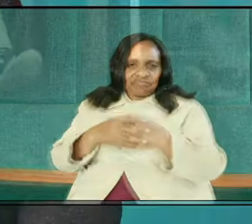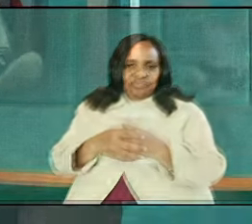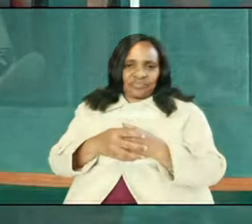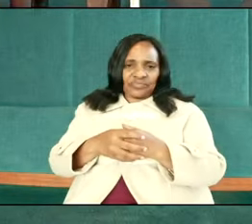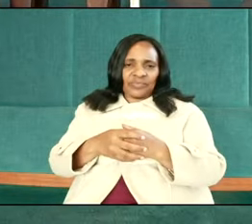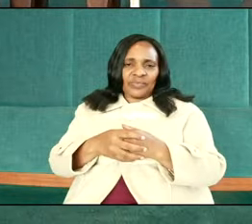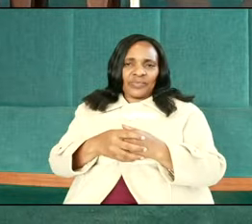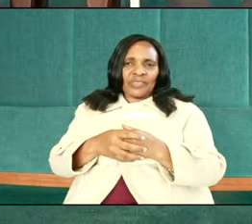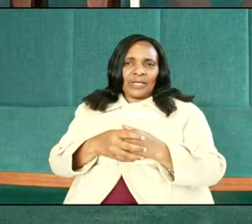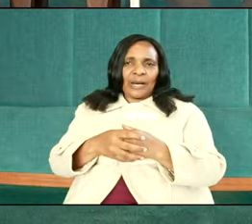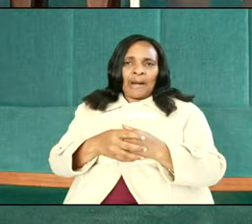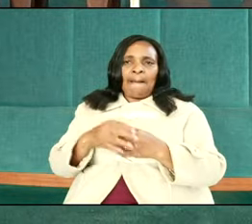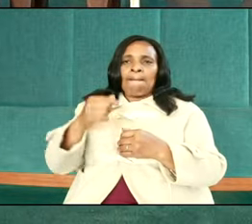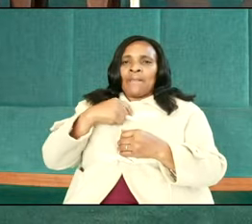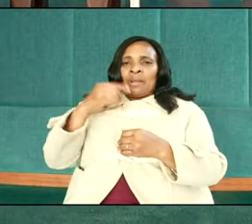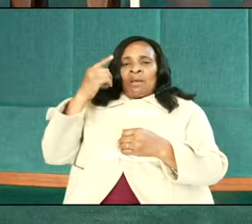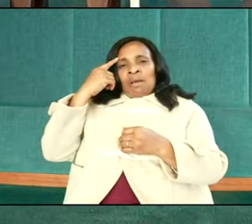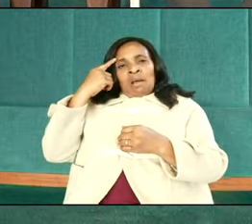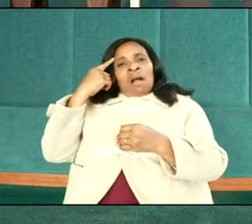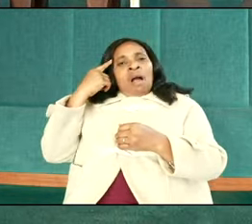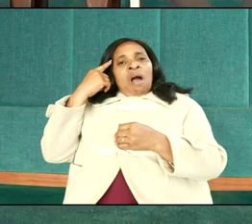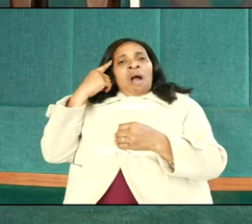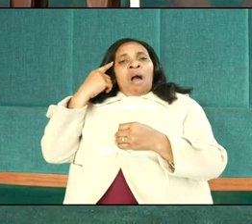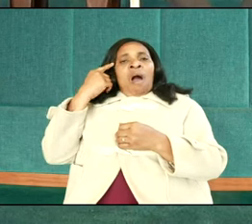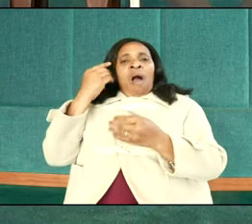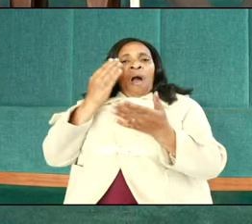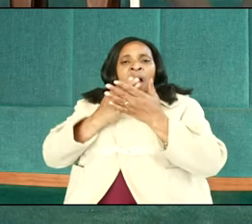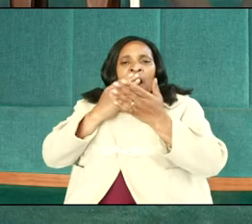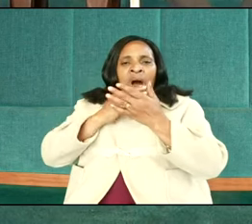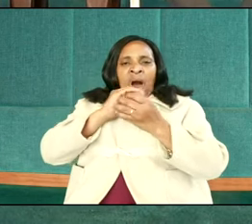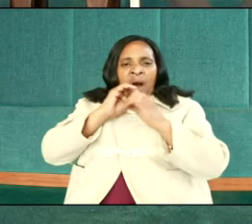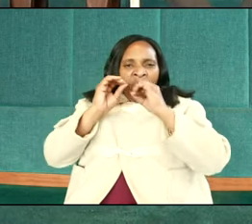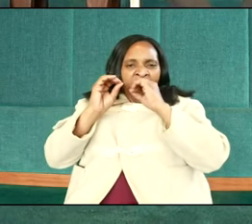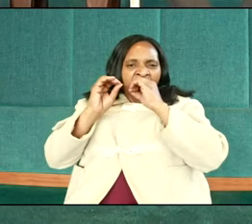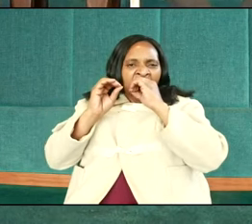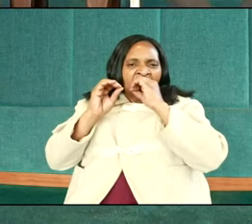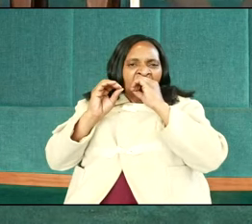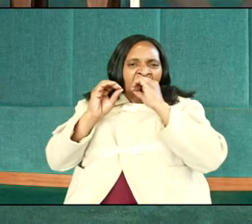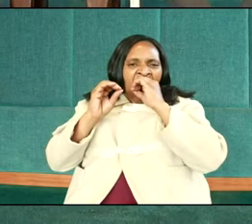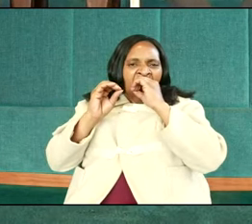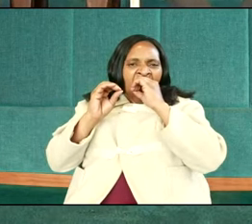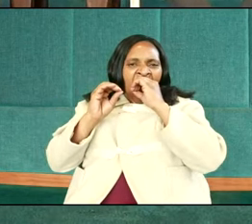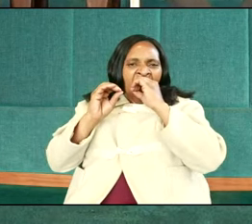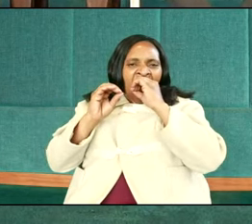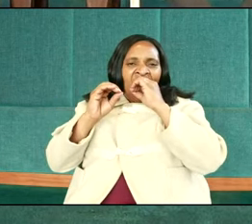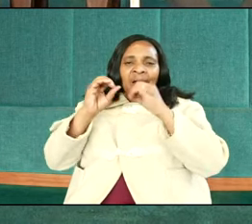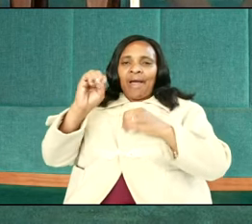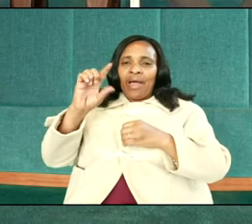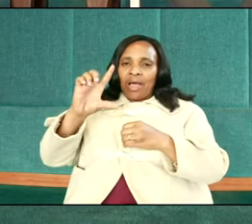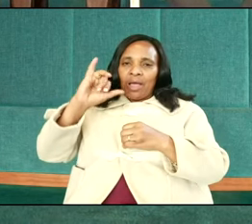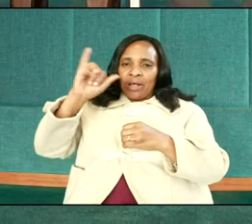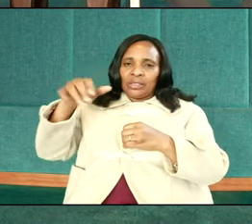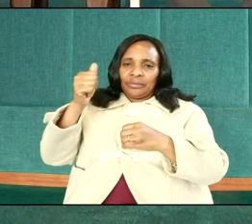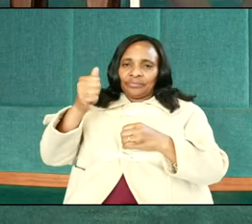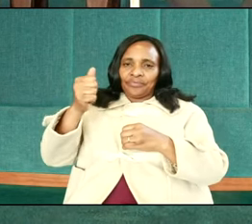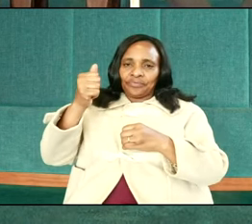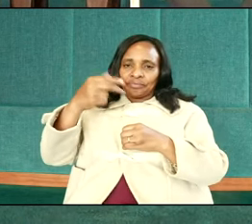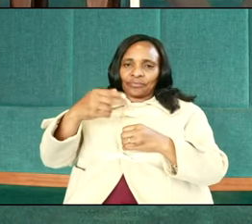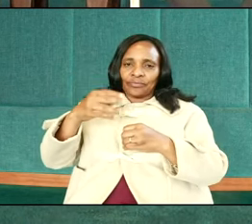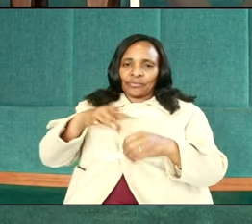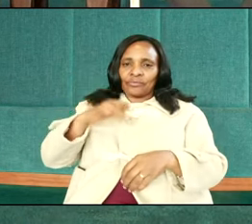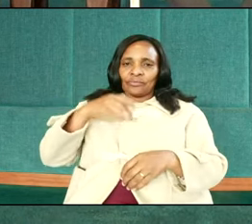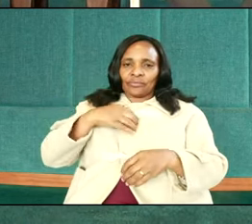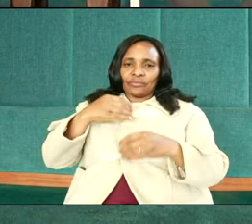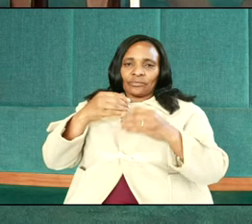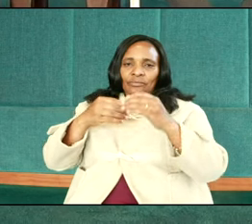Yeah, he does feel abandoned. I think that it's not realistic for Elijah to feel abandoned at this point,